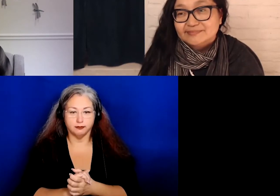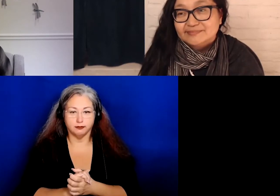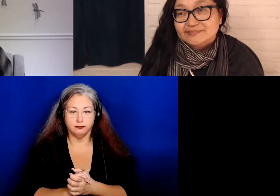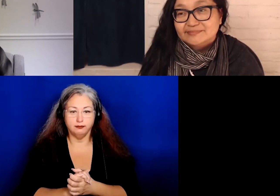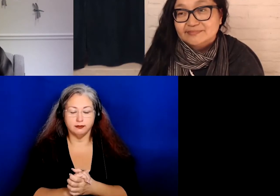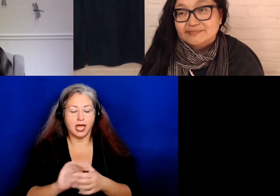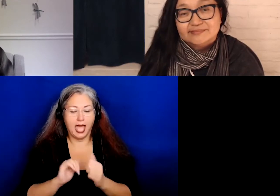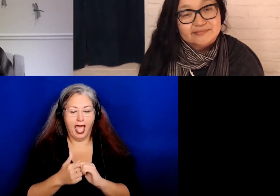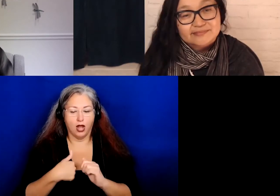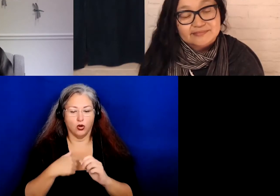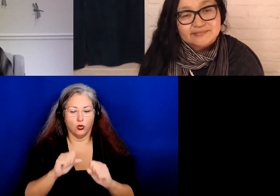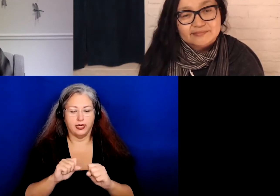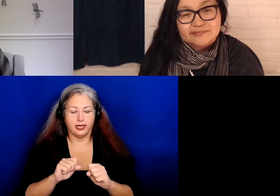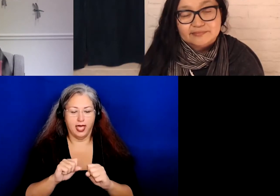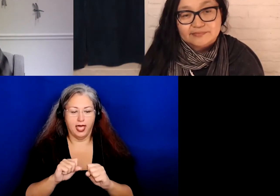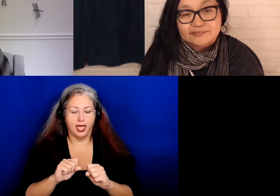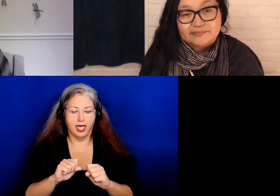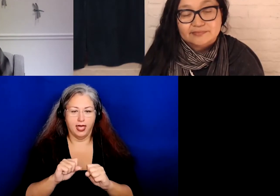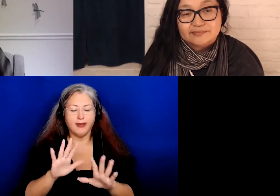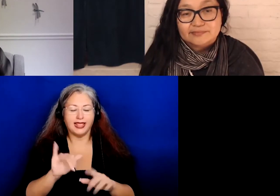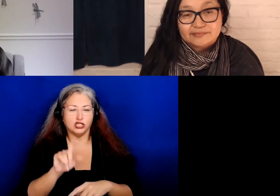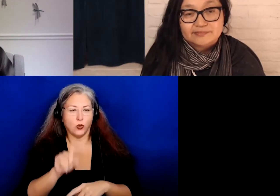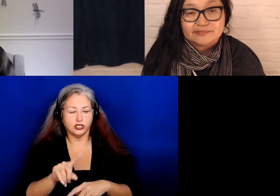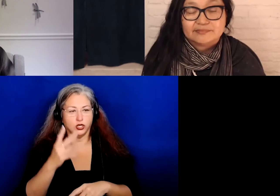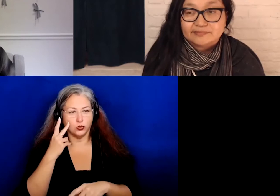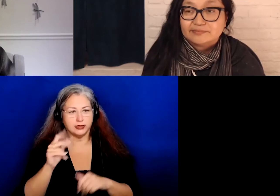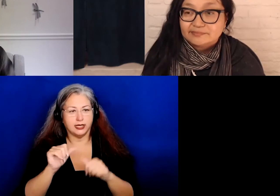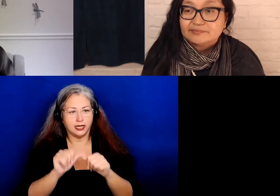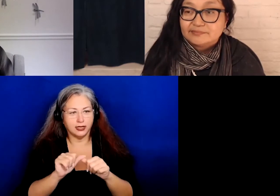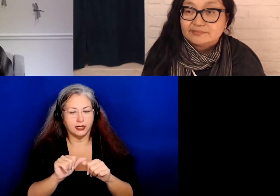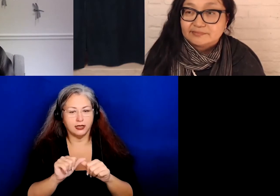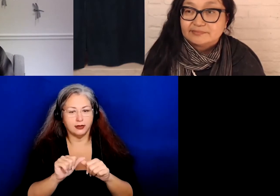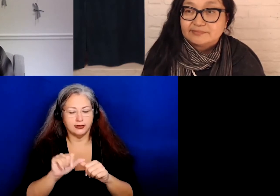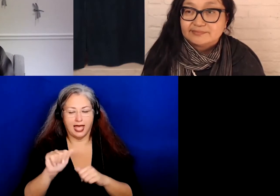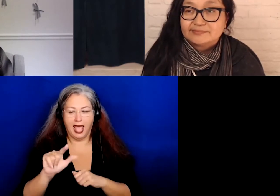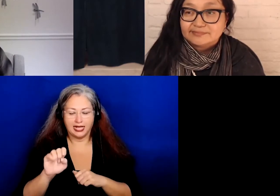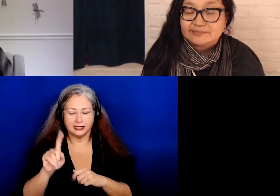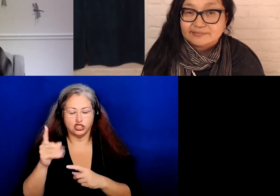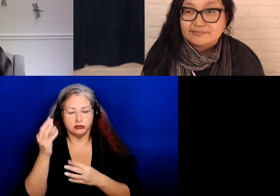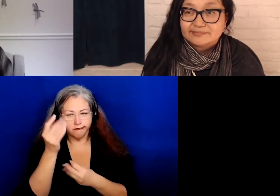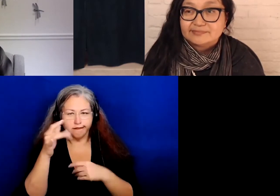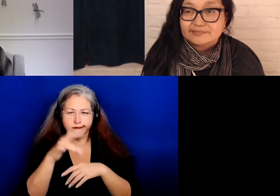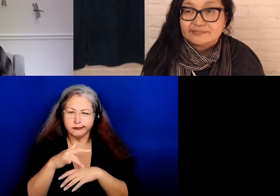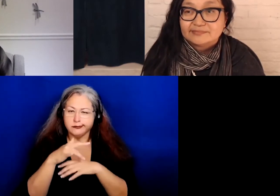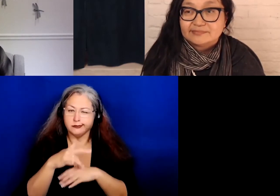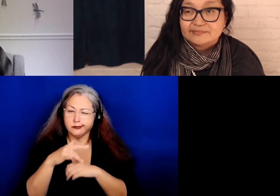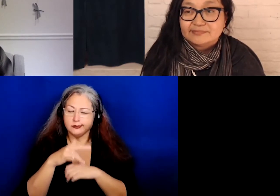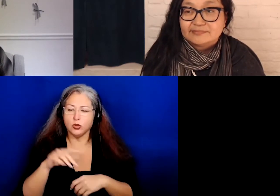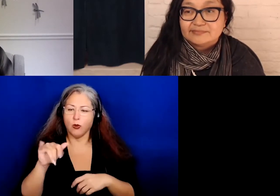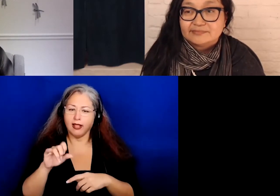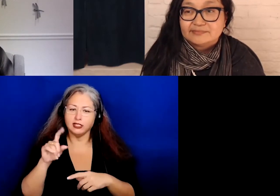like, how do we account for a life? I mean, this is the question that that Alice keeps ruminating on. So Alice